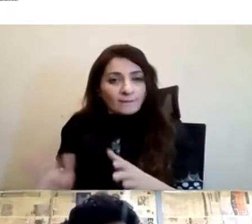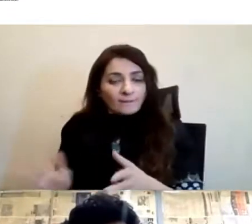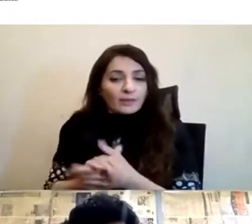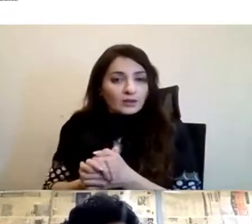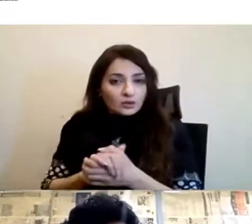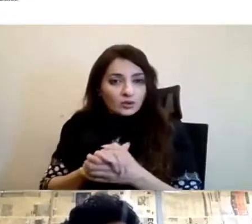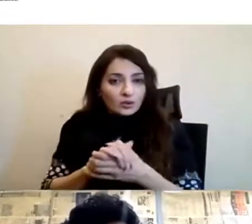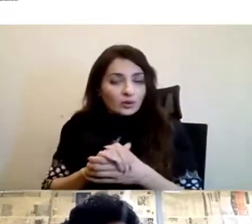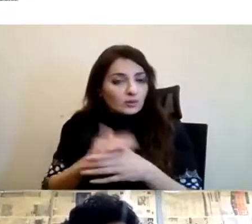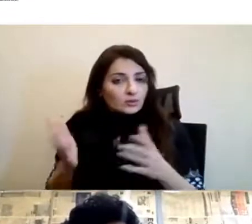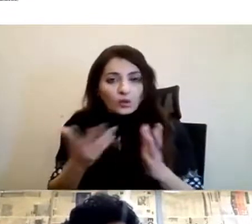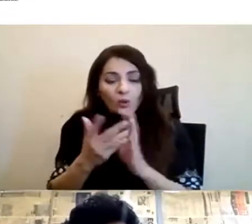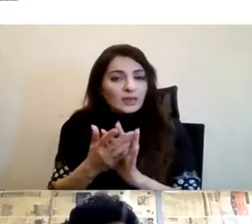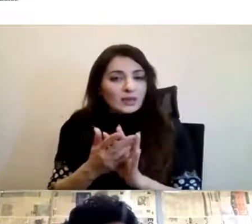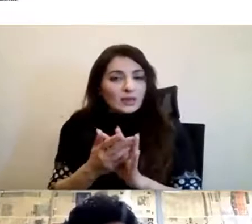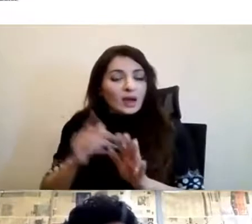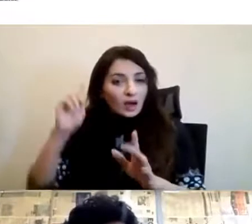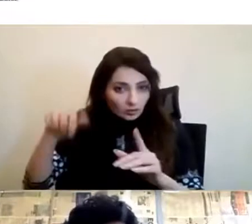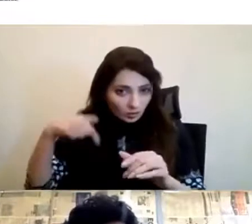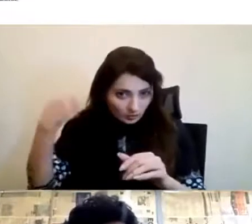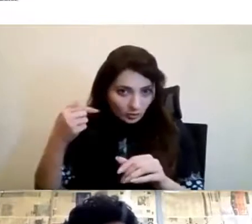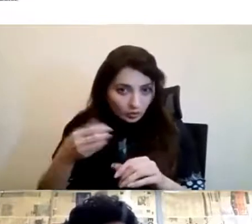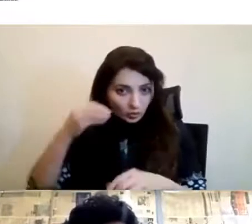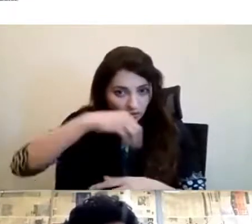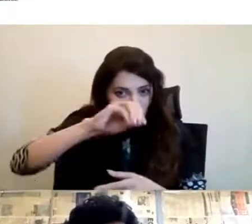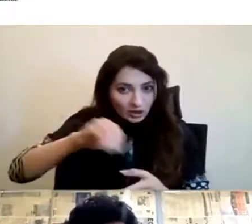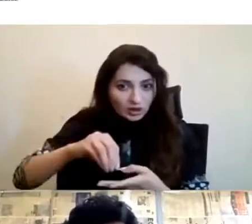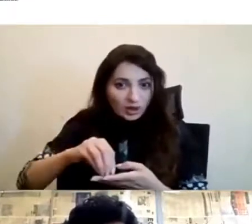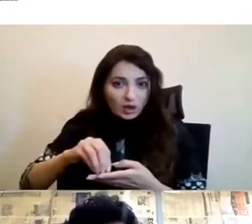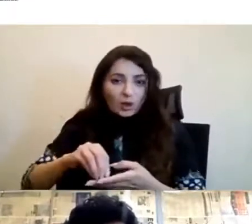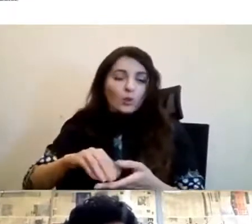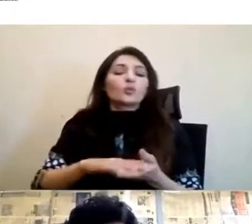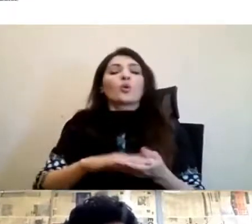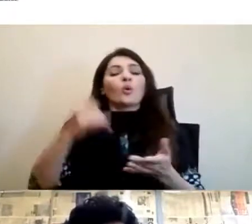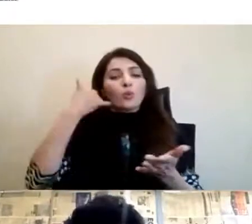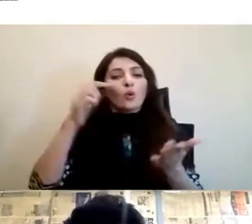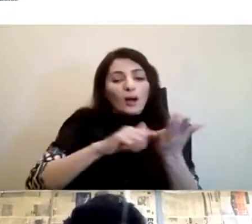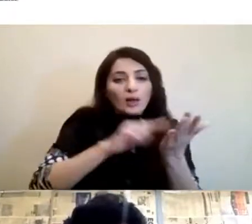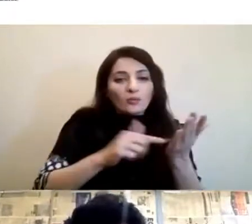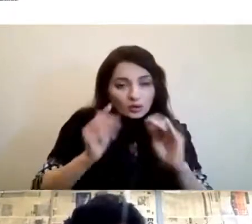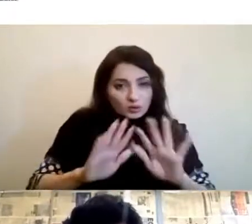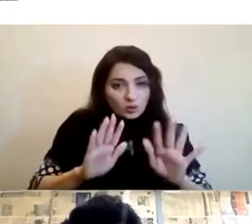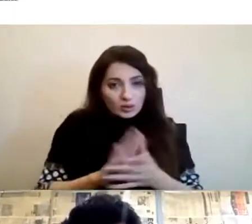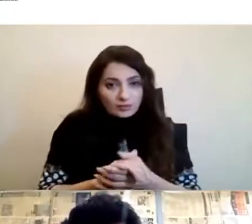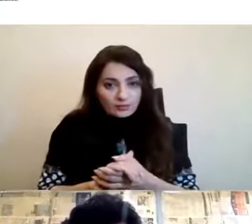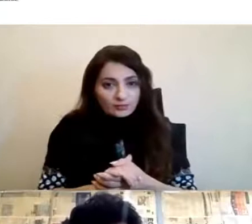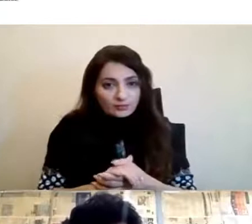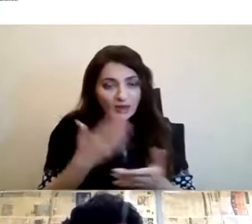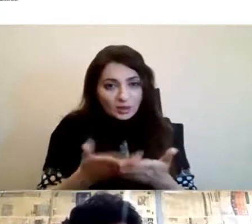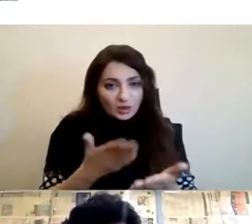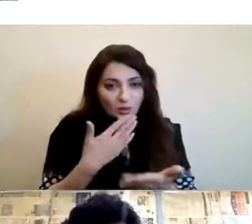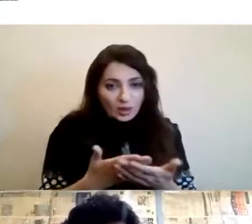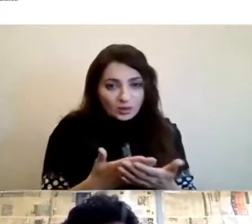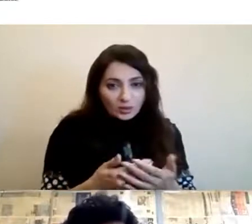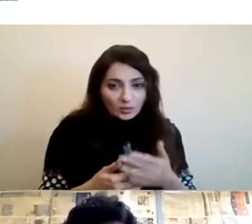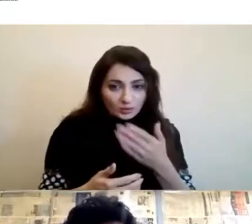able to afford a certain level of mobile products and mobile services. Thanks, Tom. Thank you, Clara, for